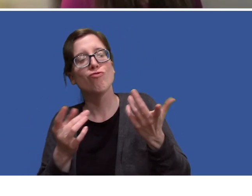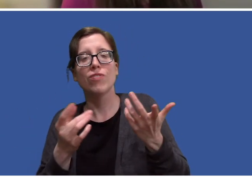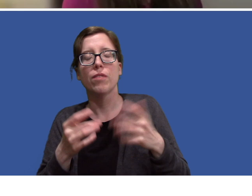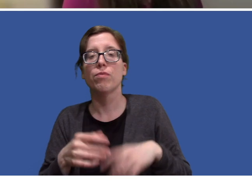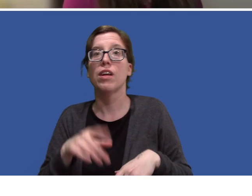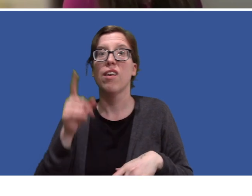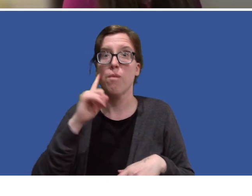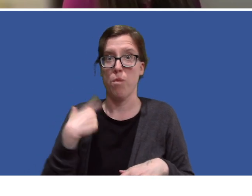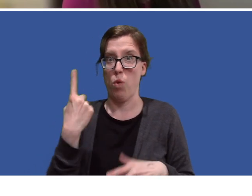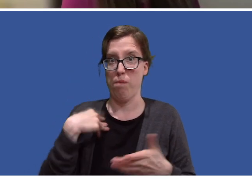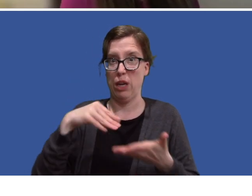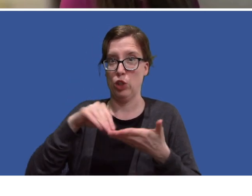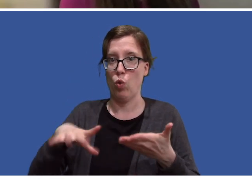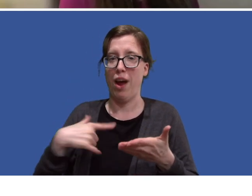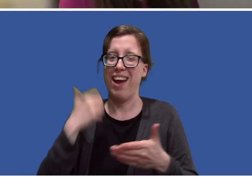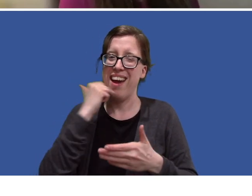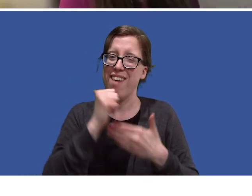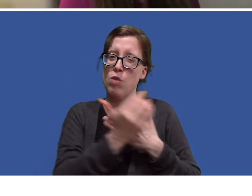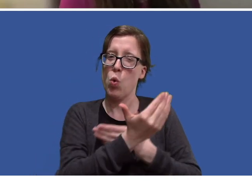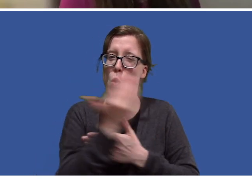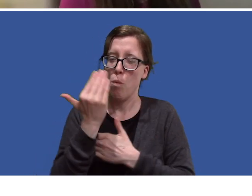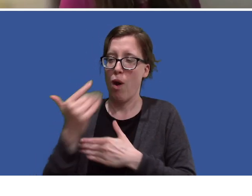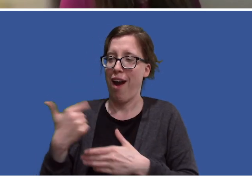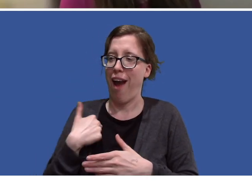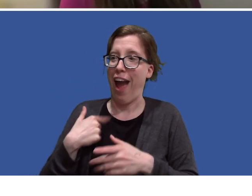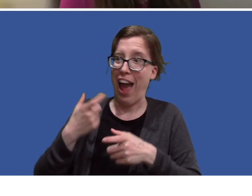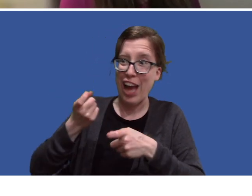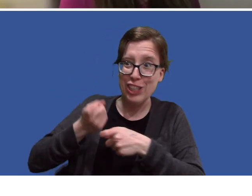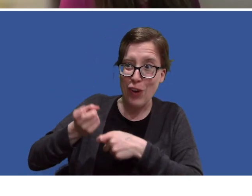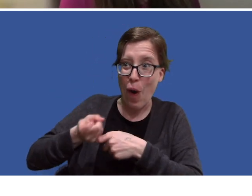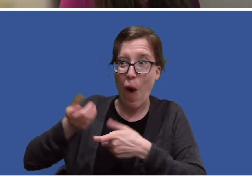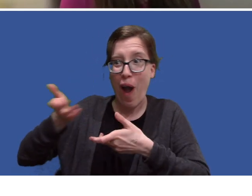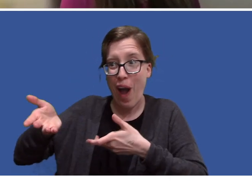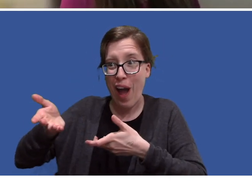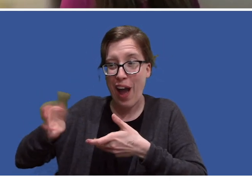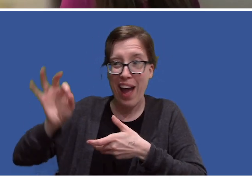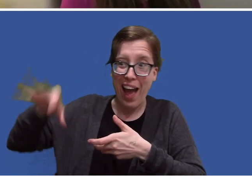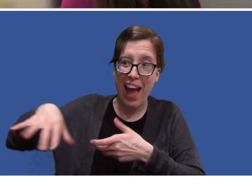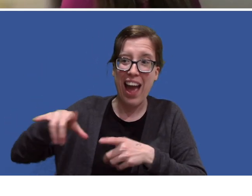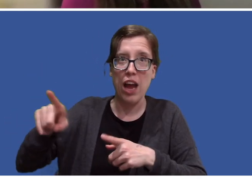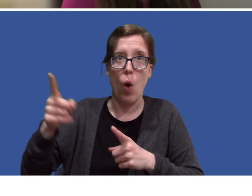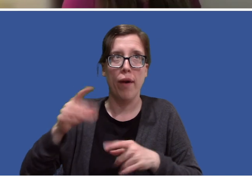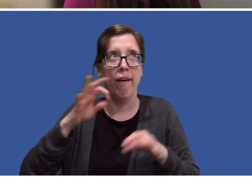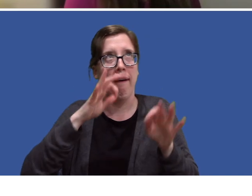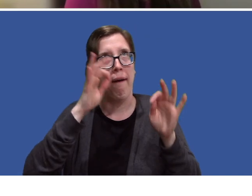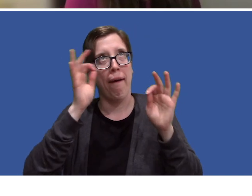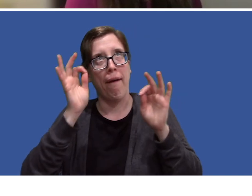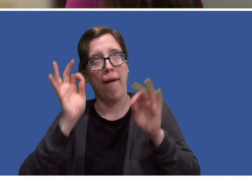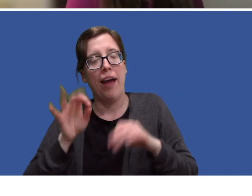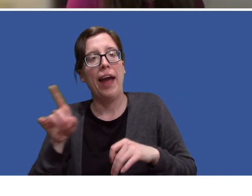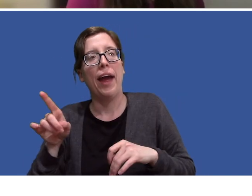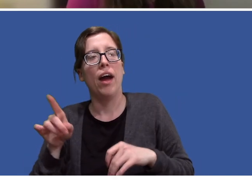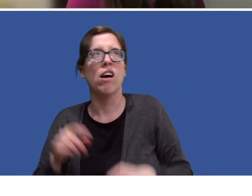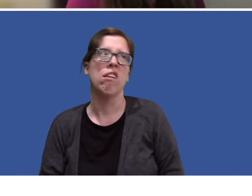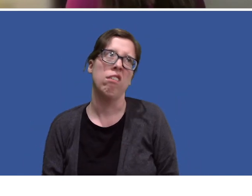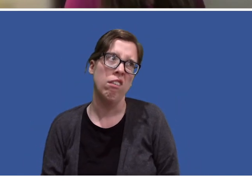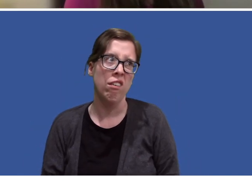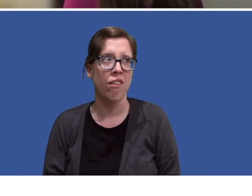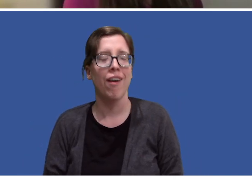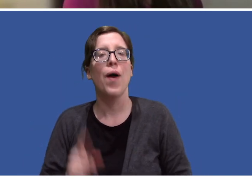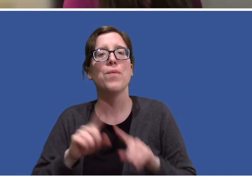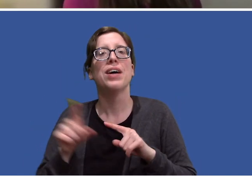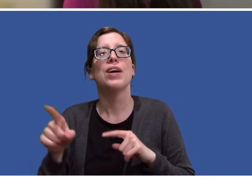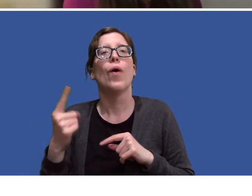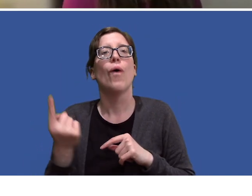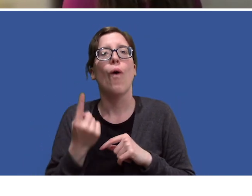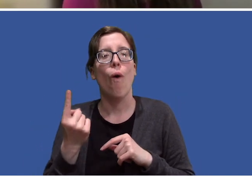his eyes and, you know, groan a little bit, but then he always had one to share back with me. And so this